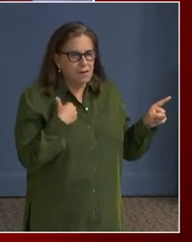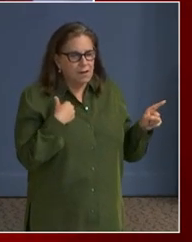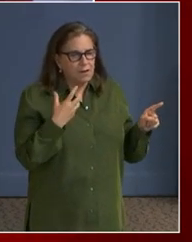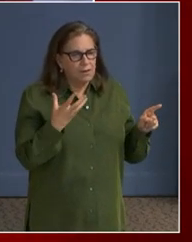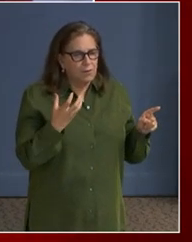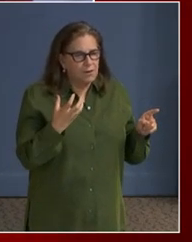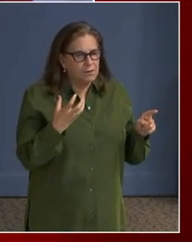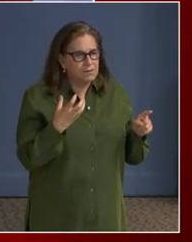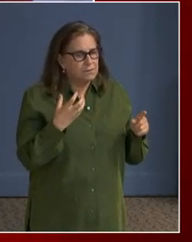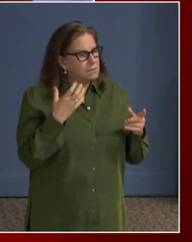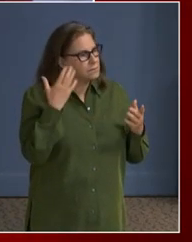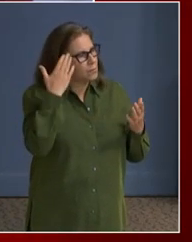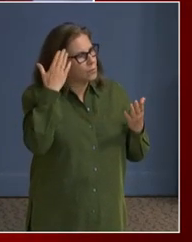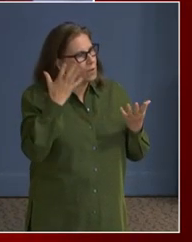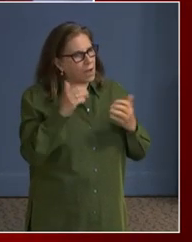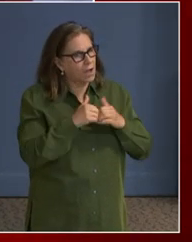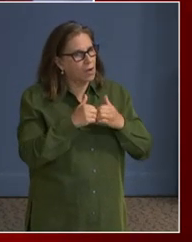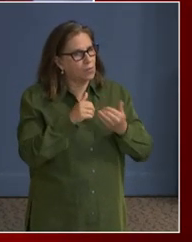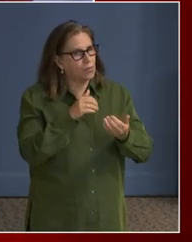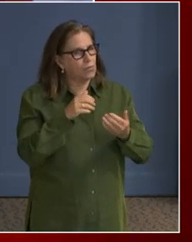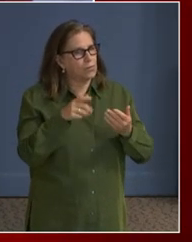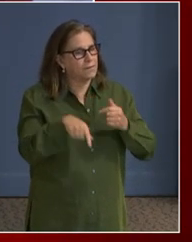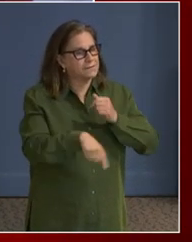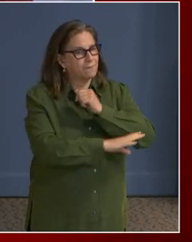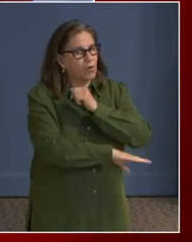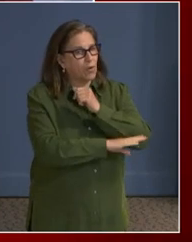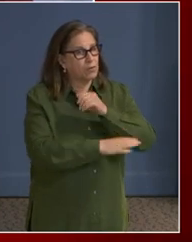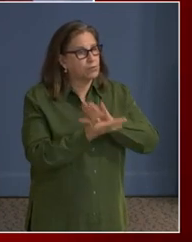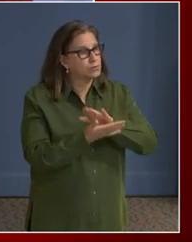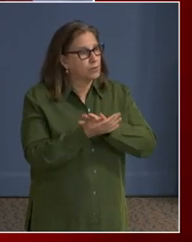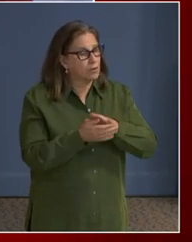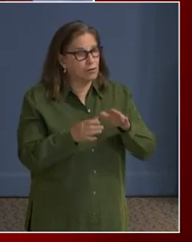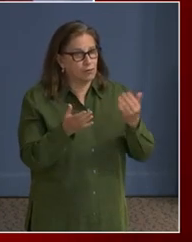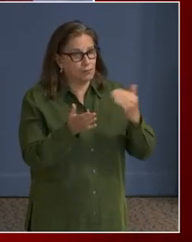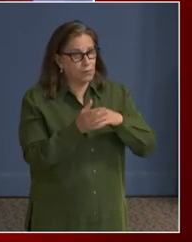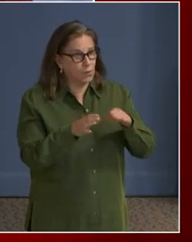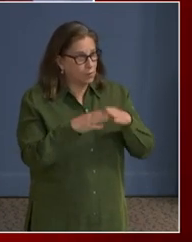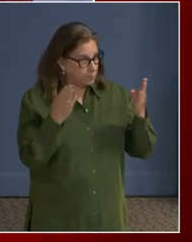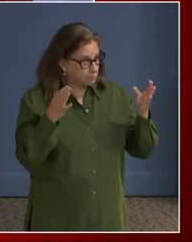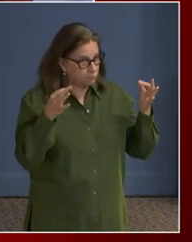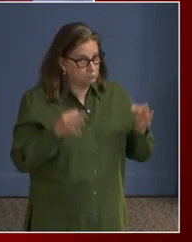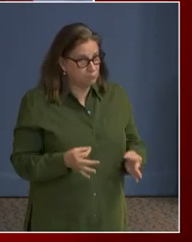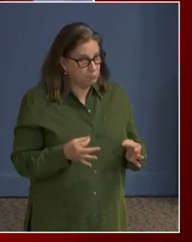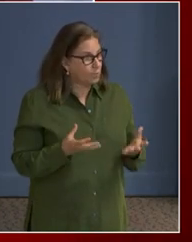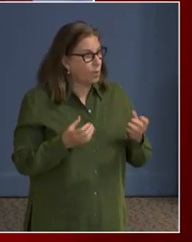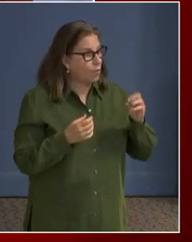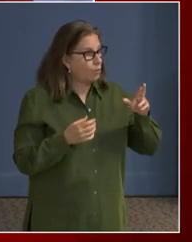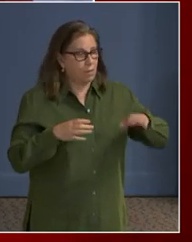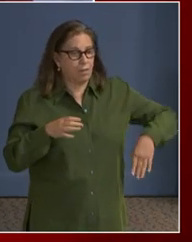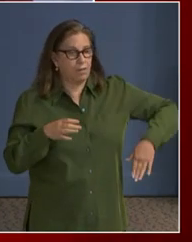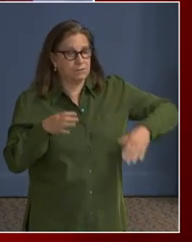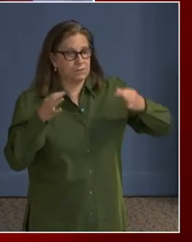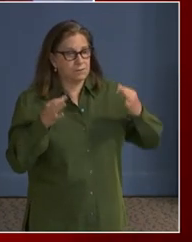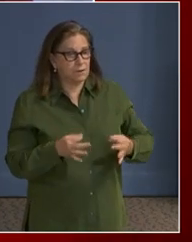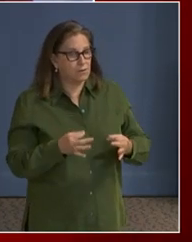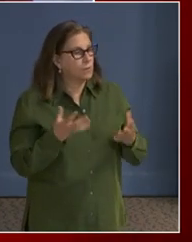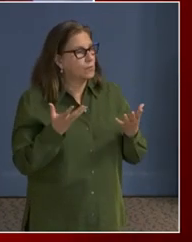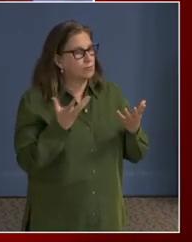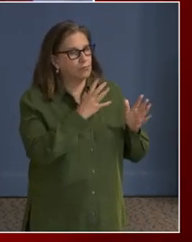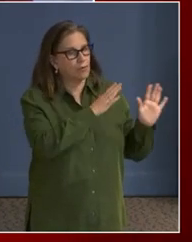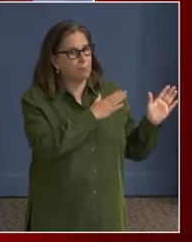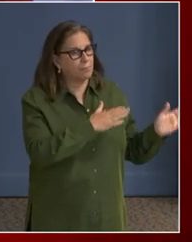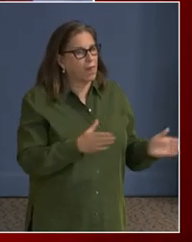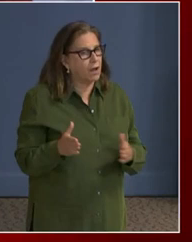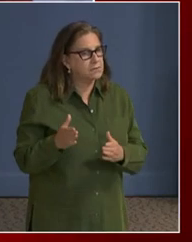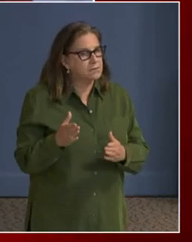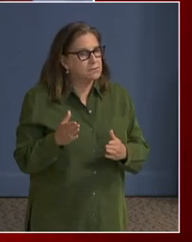but DCPS has not officially released anything yet. Is there any more information on what parents might expect to see more concrete plans for possible